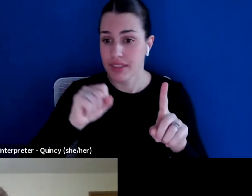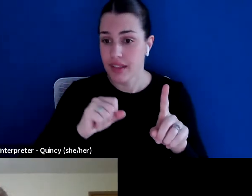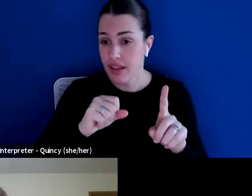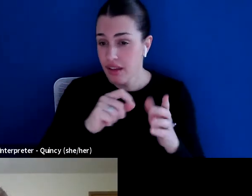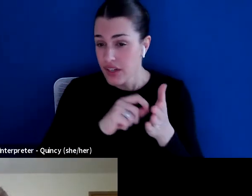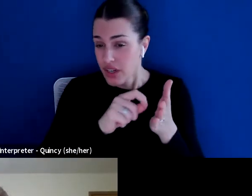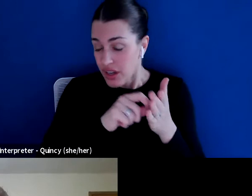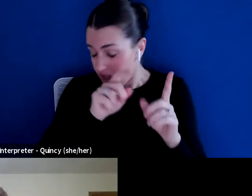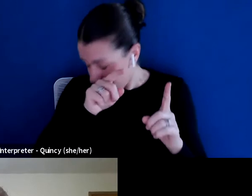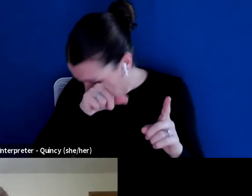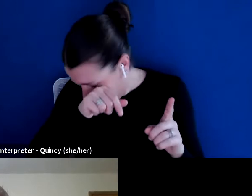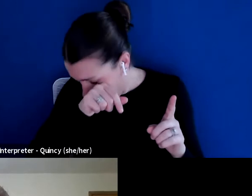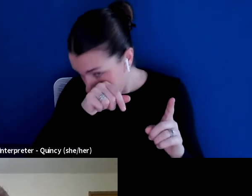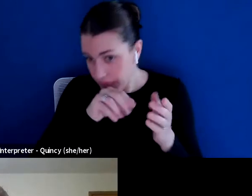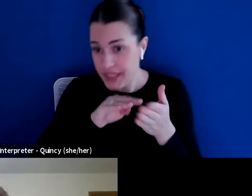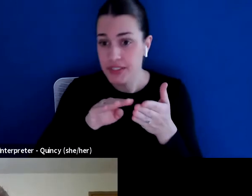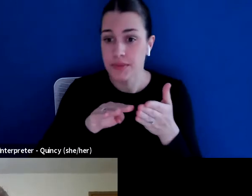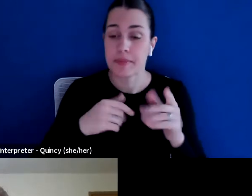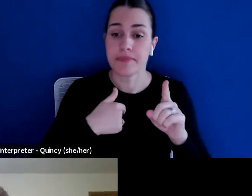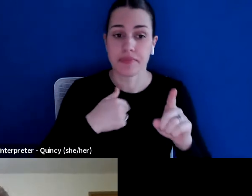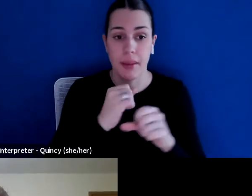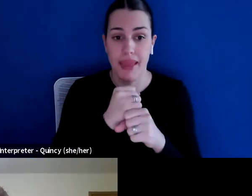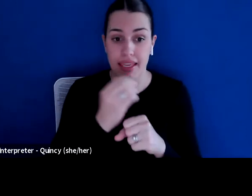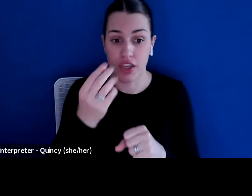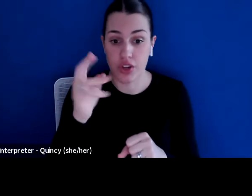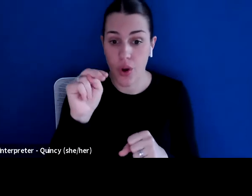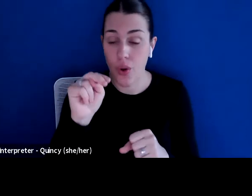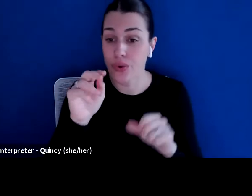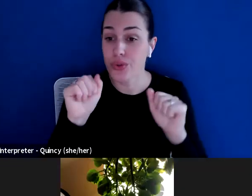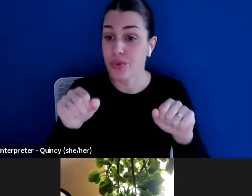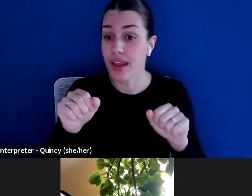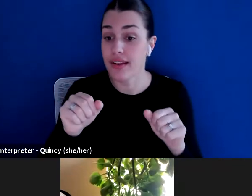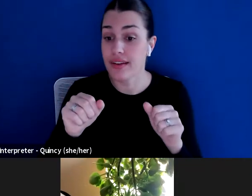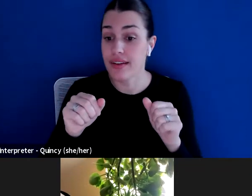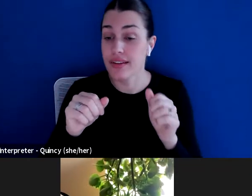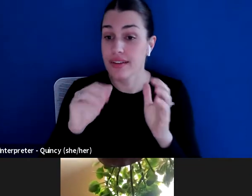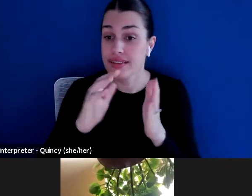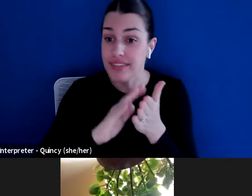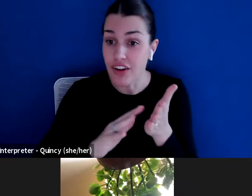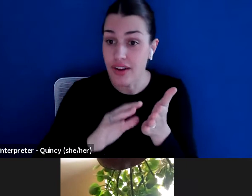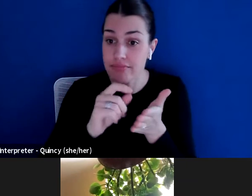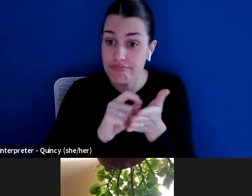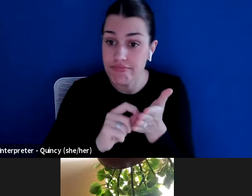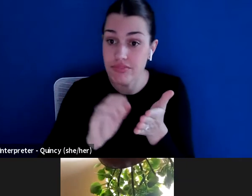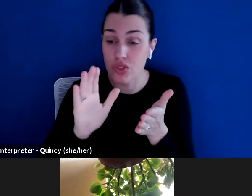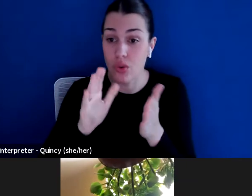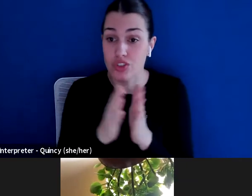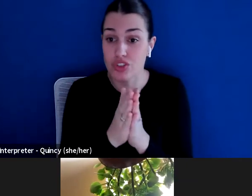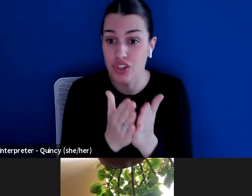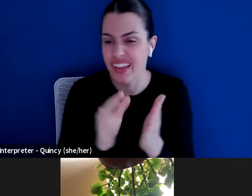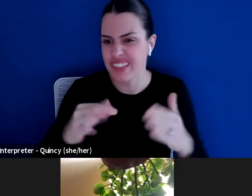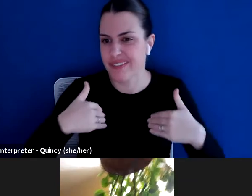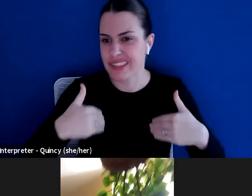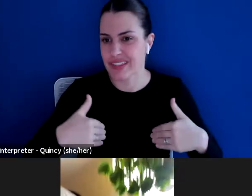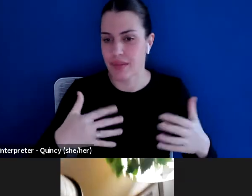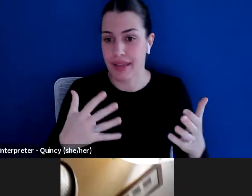including, making it your own, finding ways to customize and decorate your journal, making it something that you want to open up. If it is something physical,